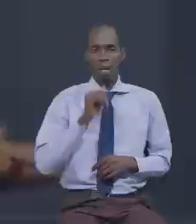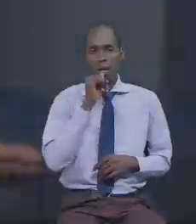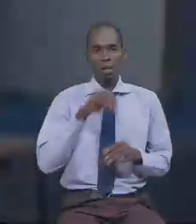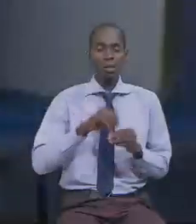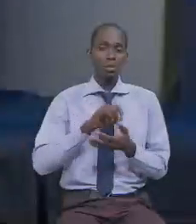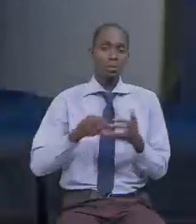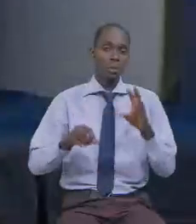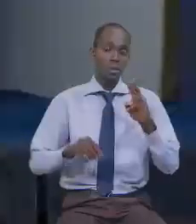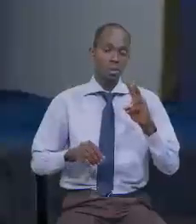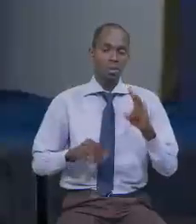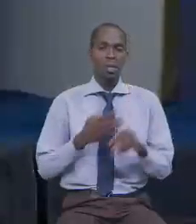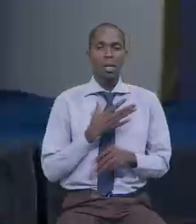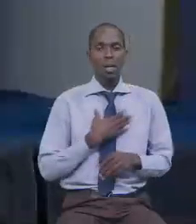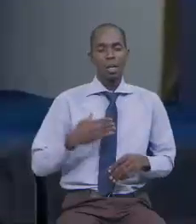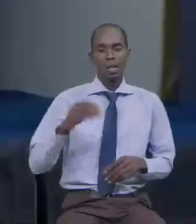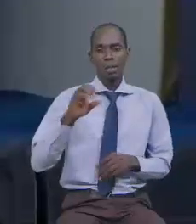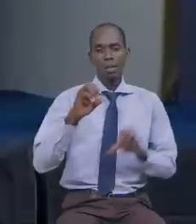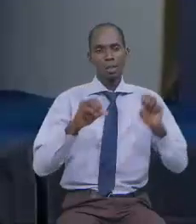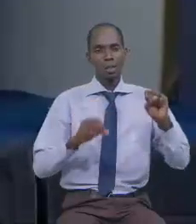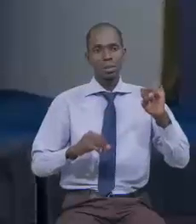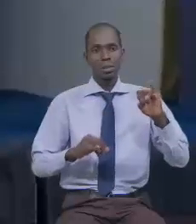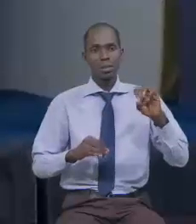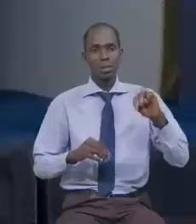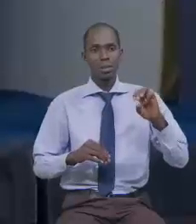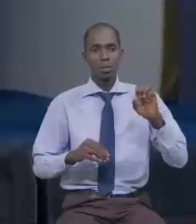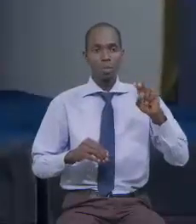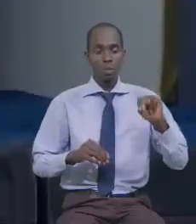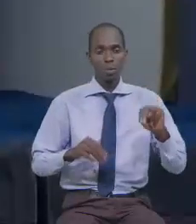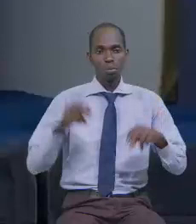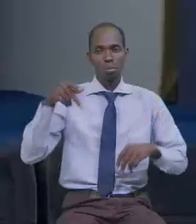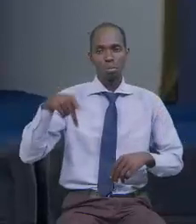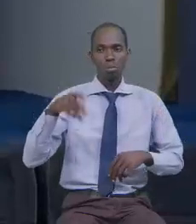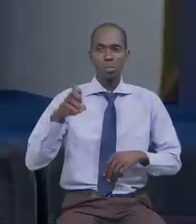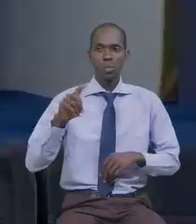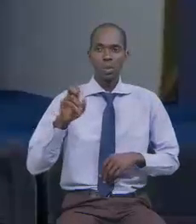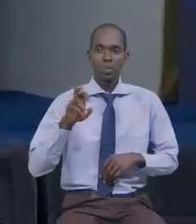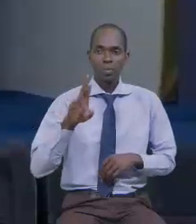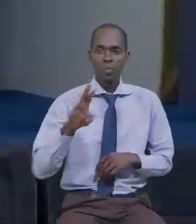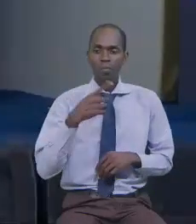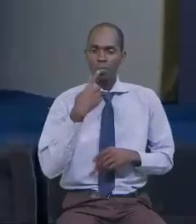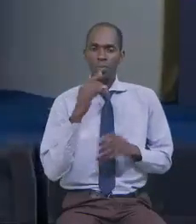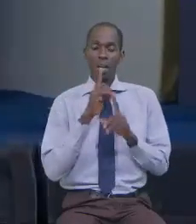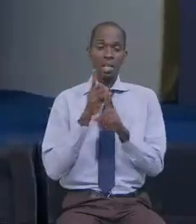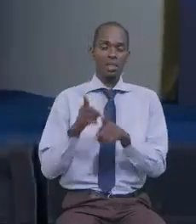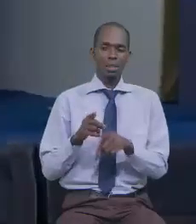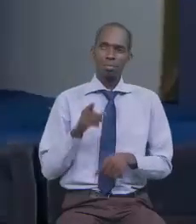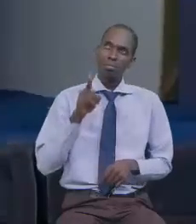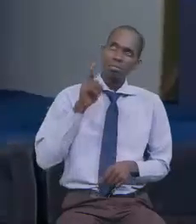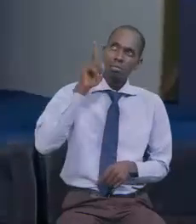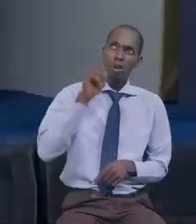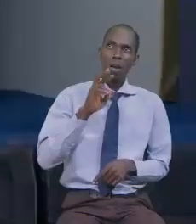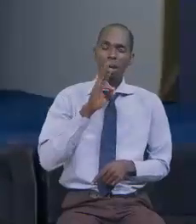Simon Peter answered and said, thou art the Christ. I feel